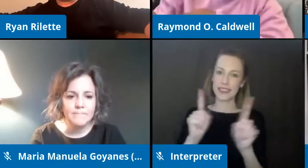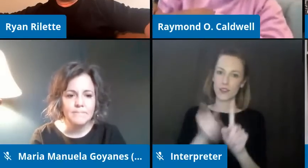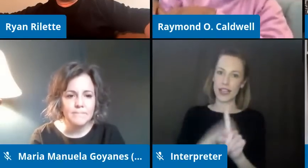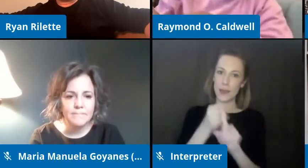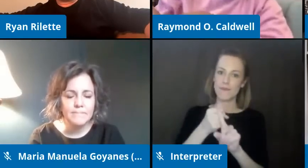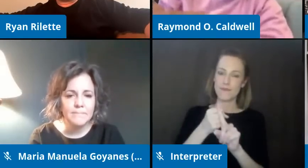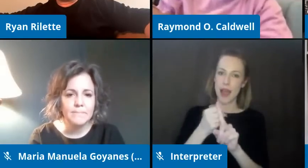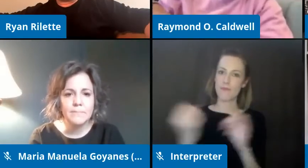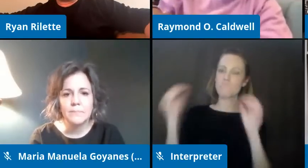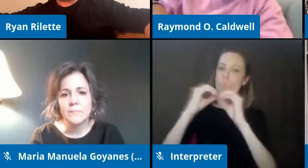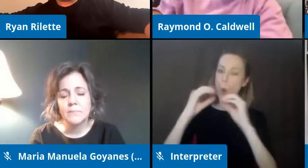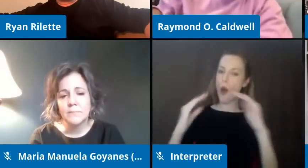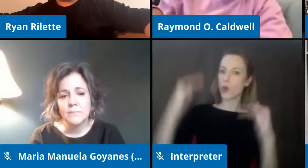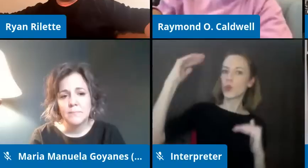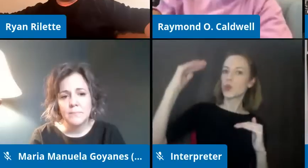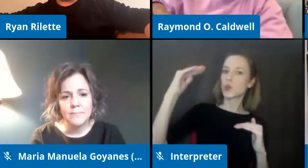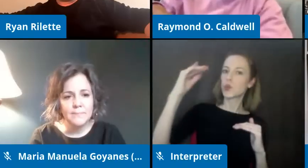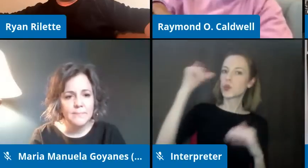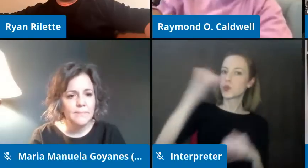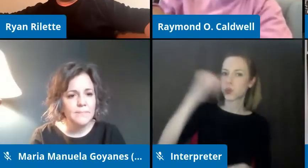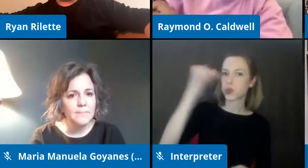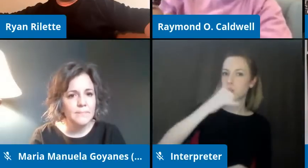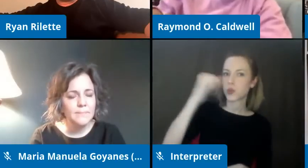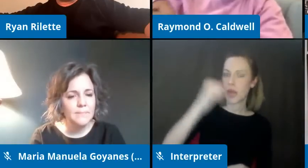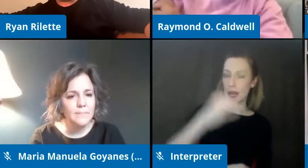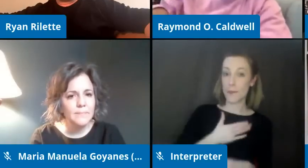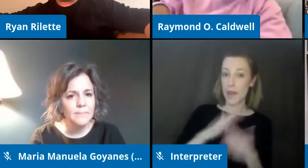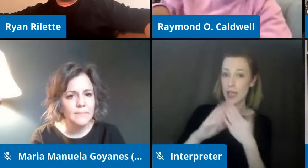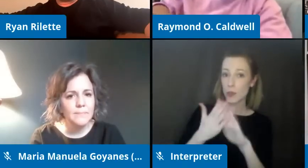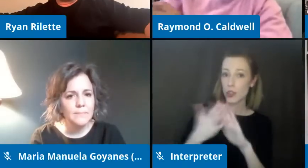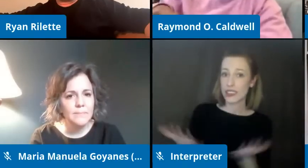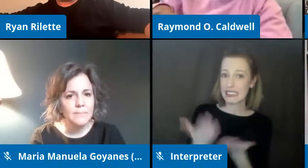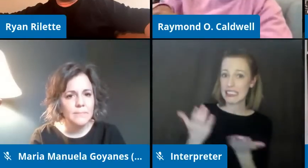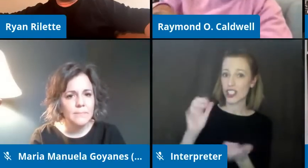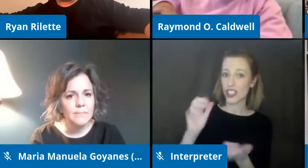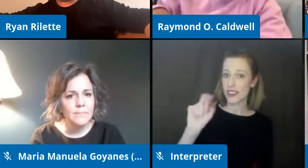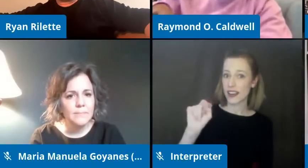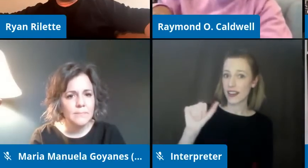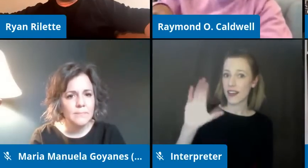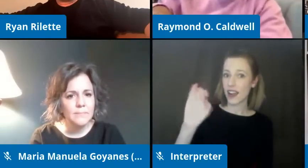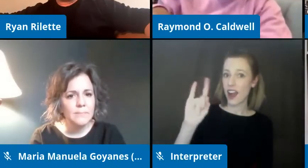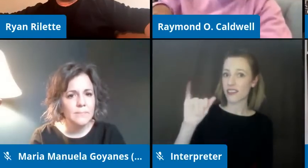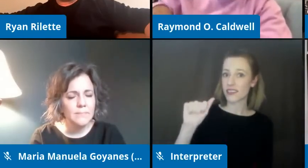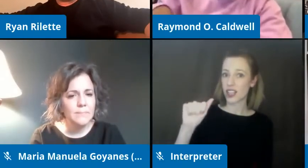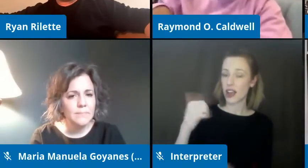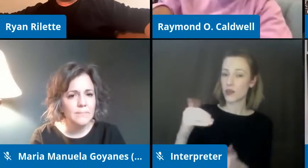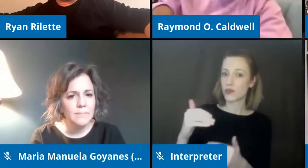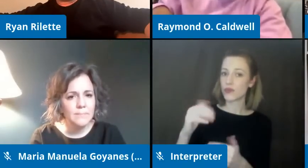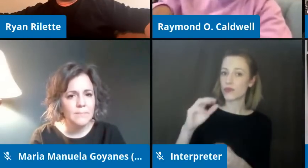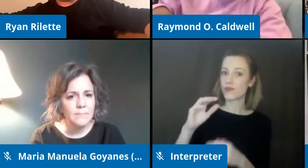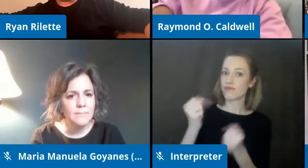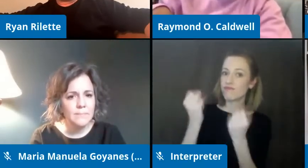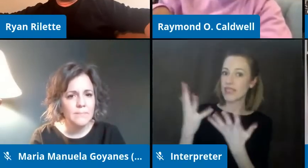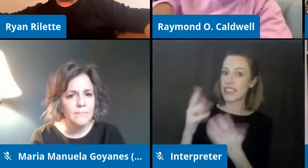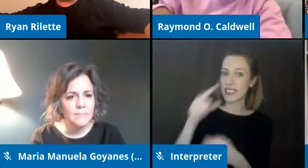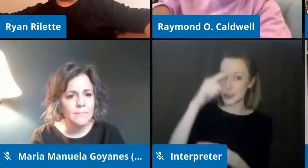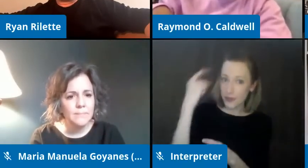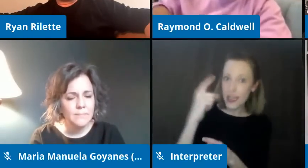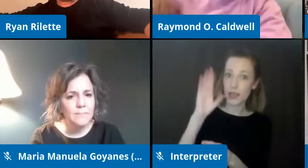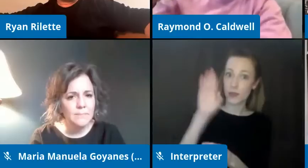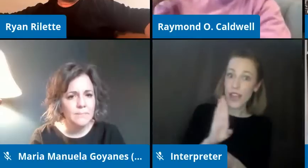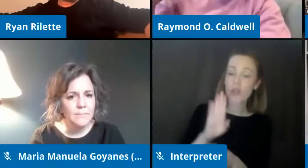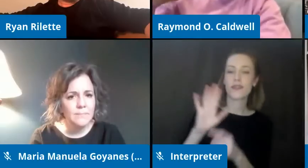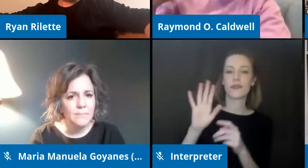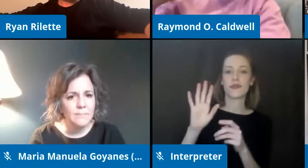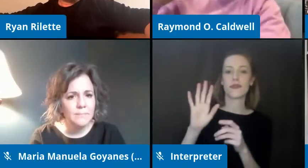I look at my community here in Anacostia, a very Black and brown community, life is still happening. Violence is still happening in my